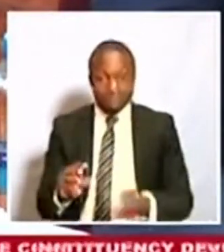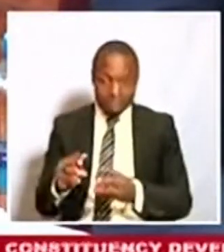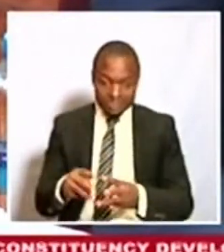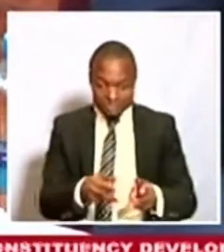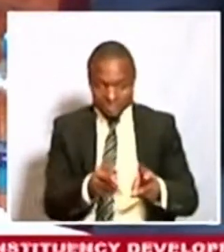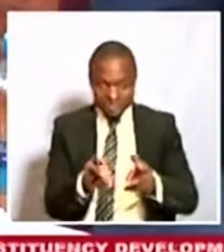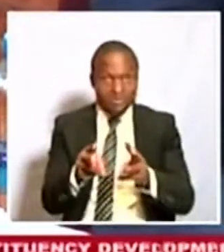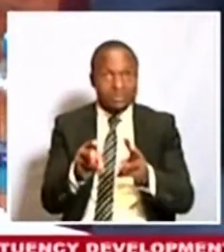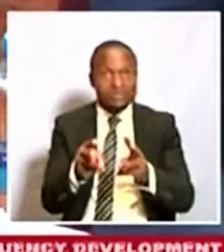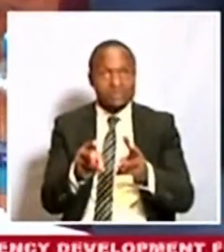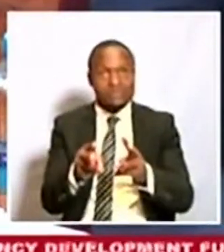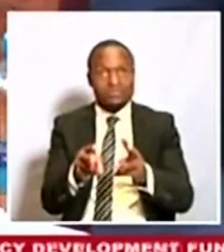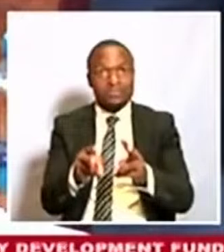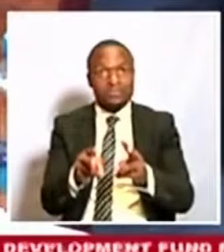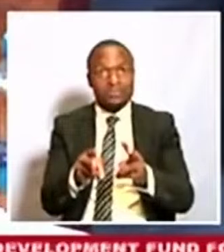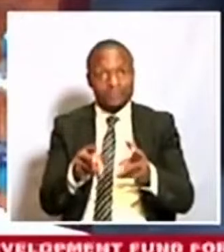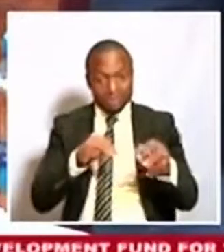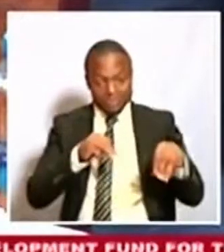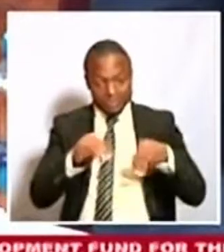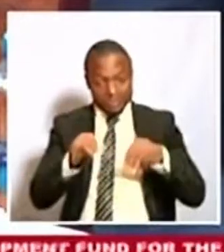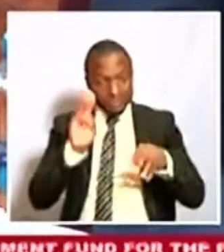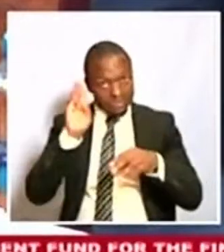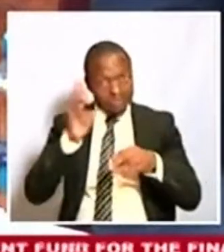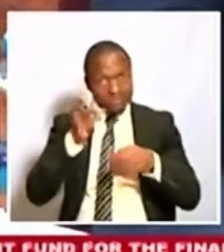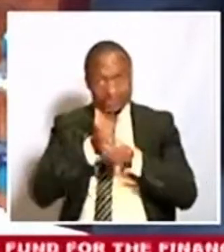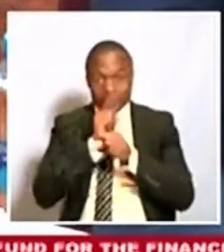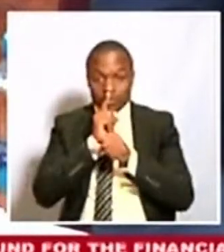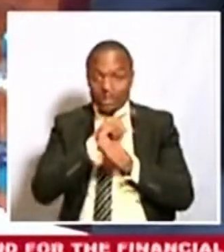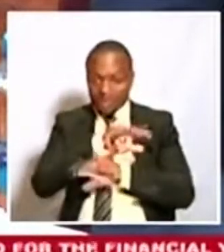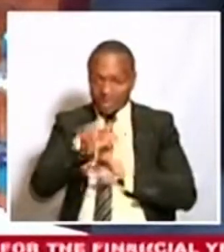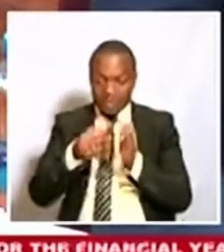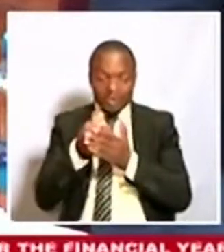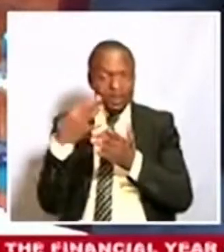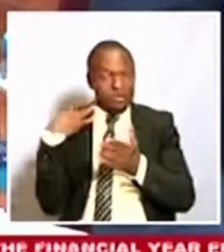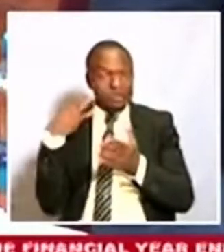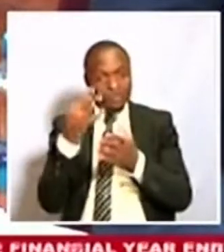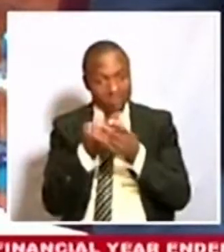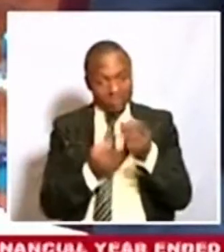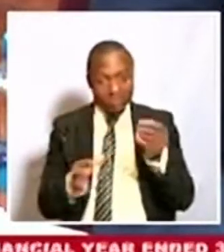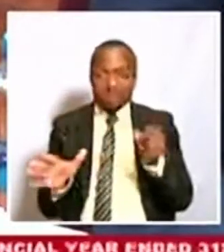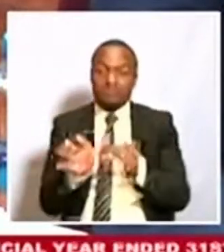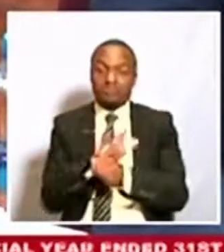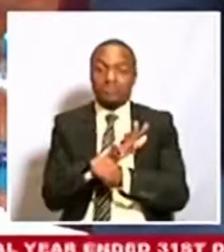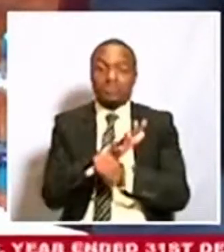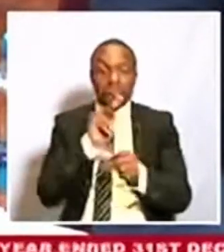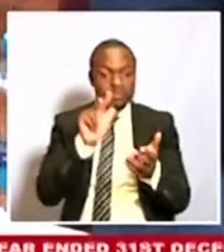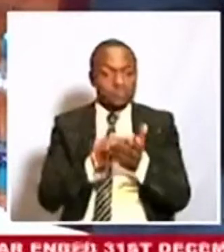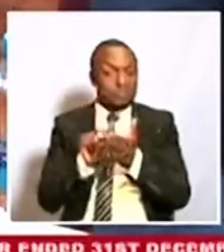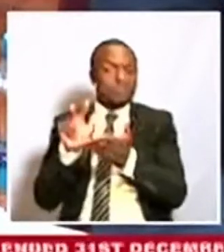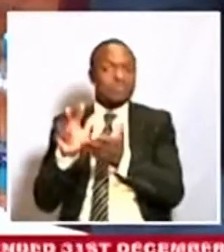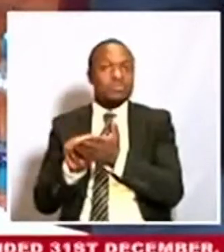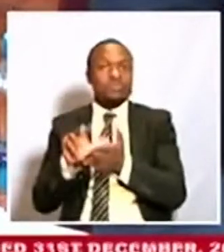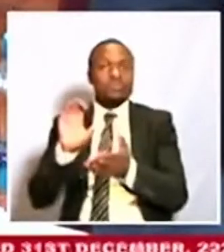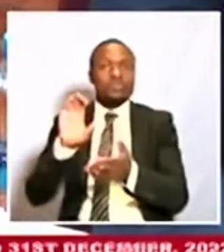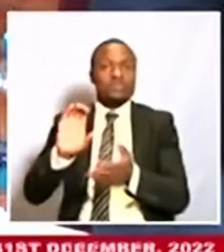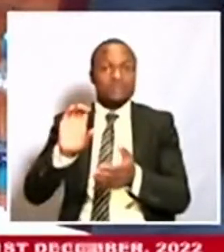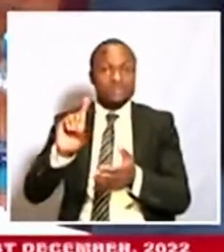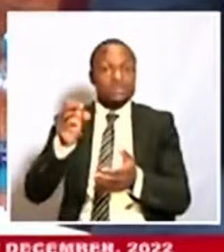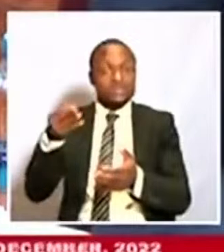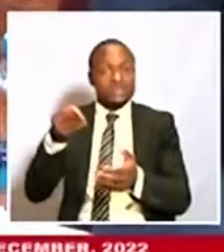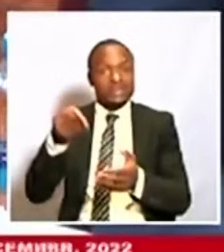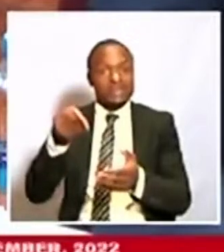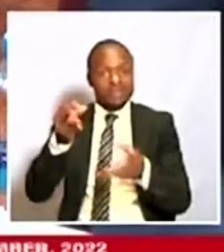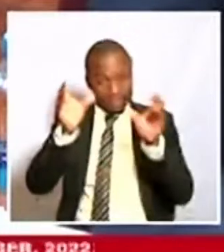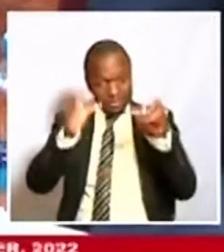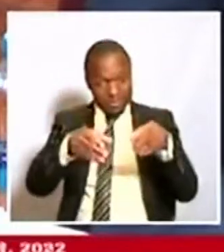measure is that our management will ensure that all application forms are fully signed by the CDF committee chairpersons